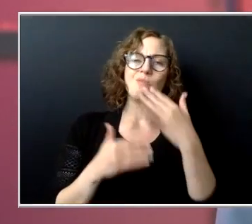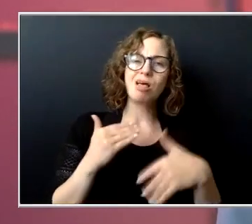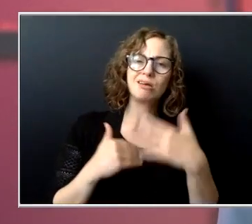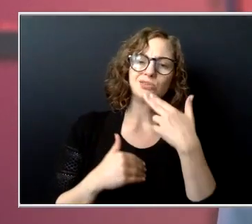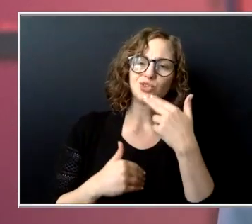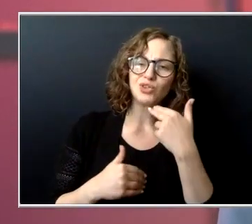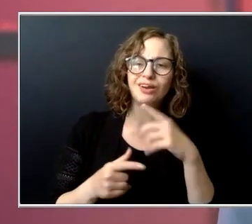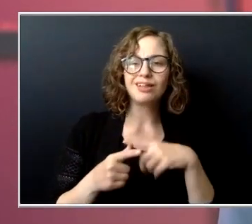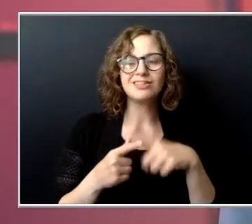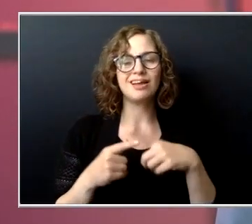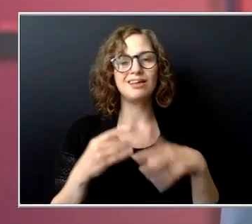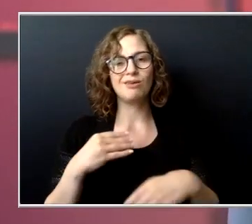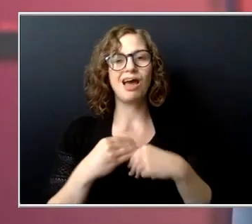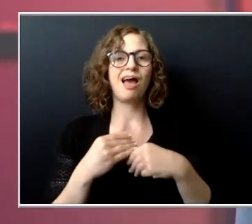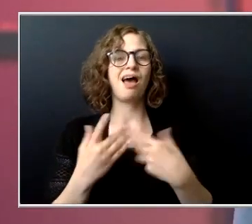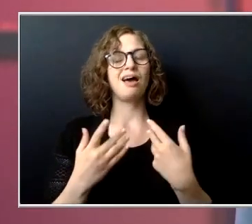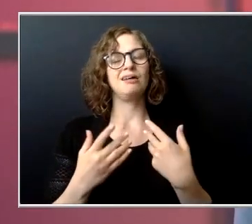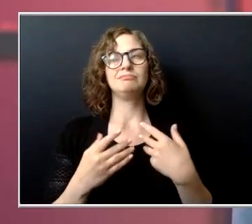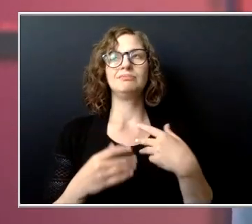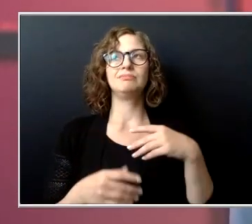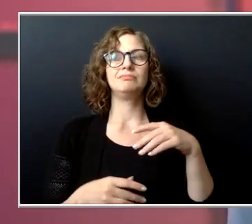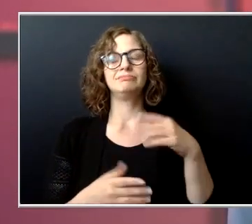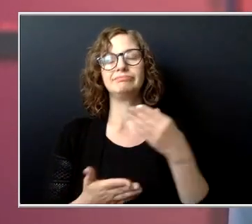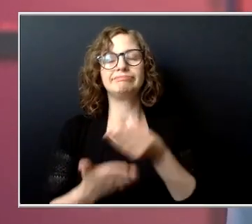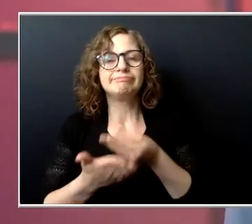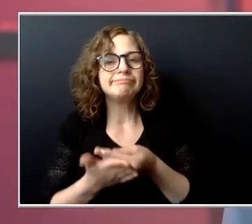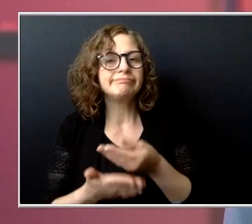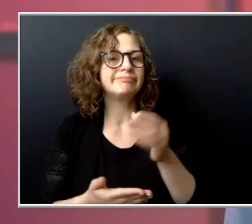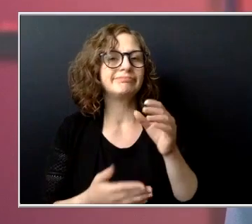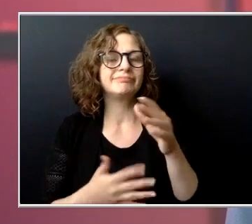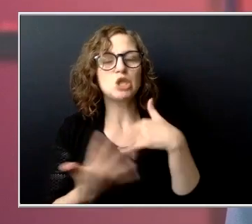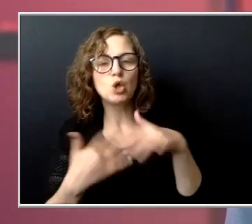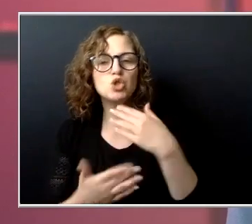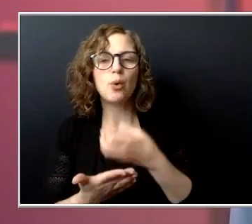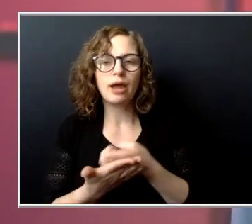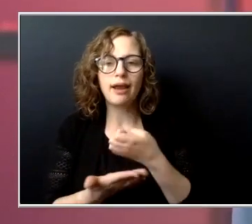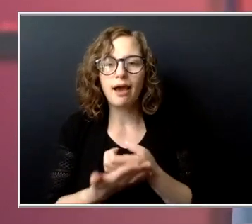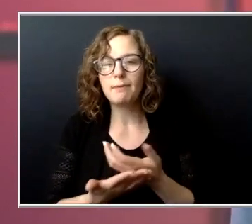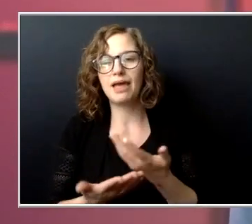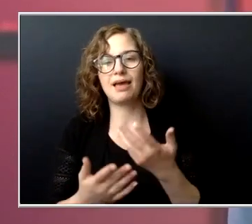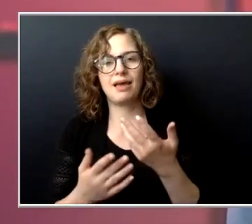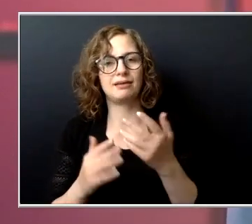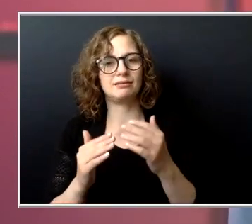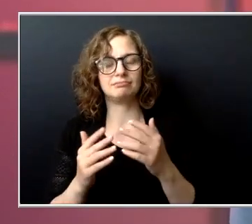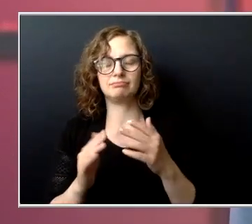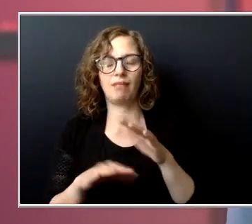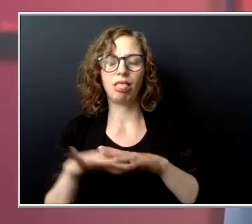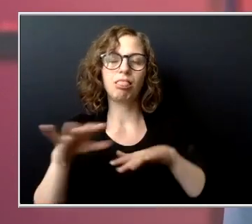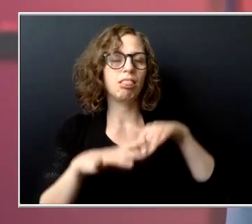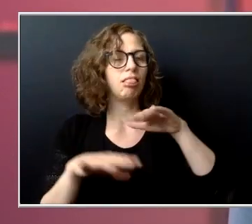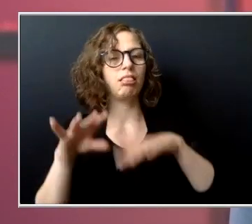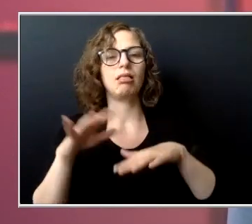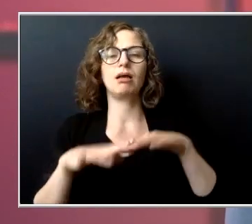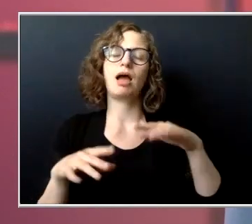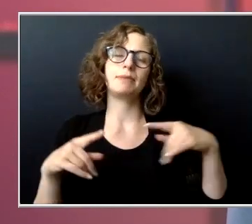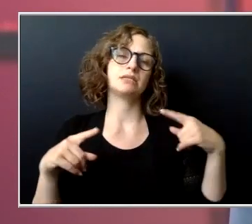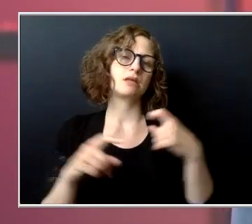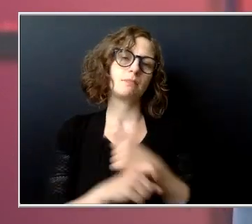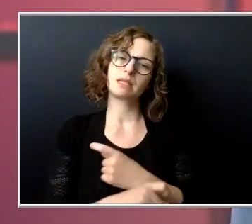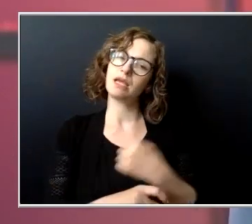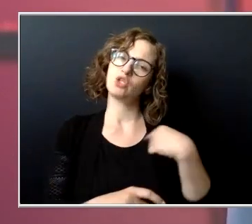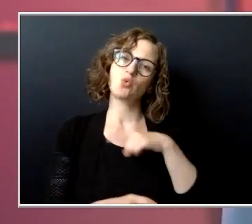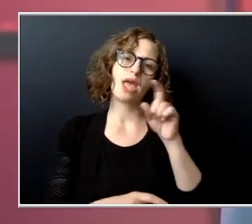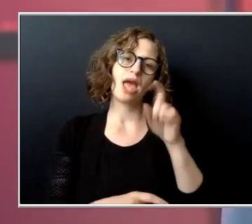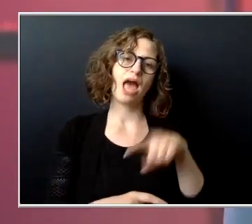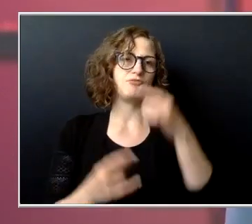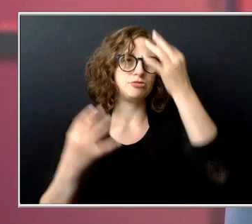of socioeconomics on top of everything else that is so complicated. So we really have to consider all of the different things going